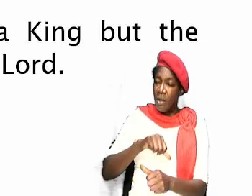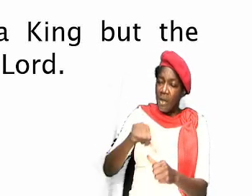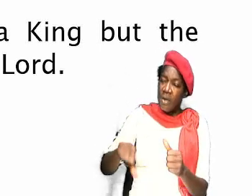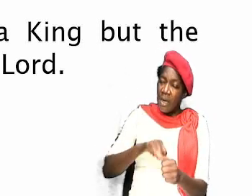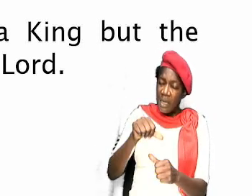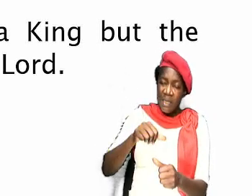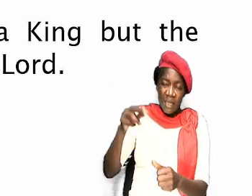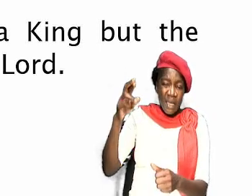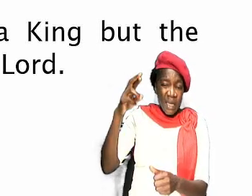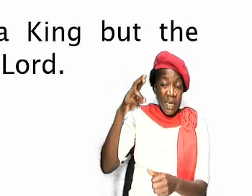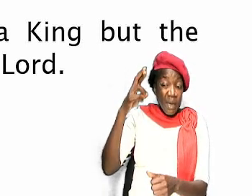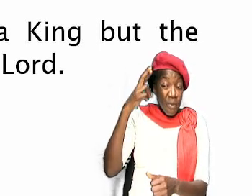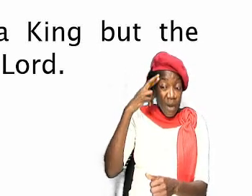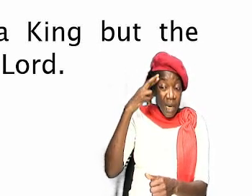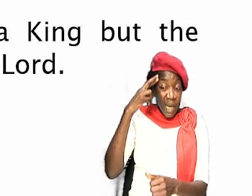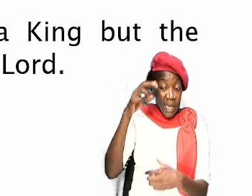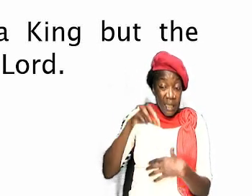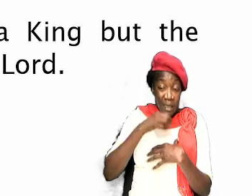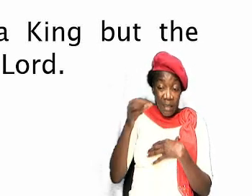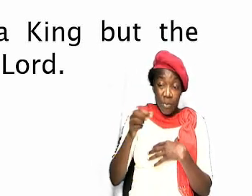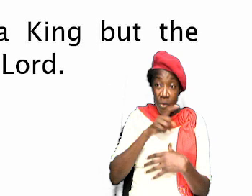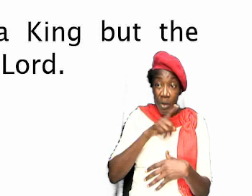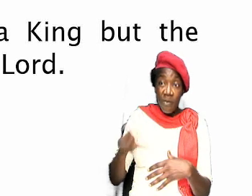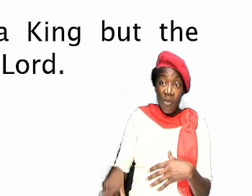Lord was on